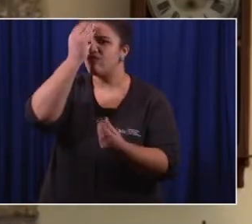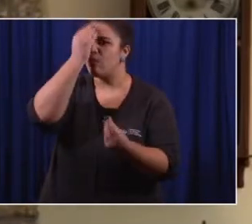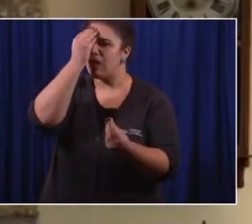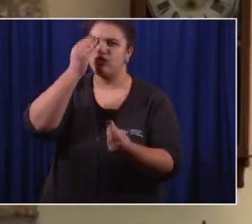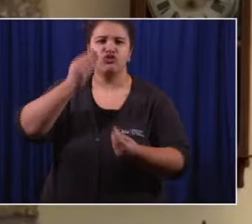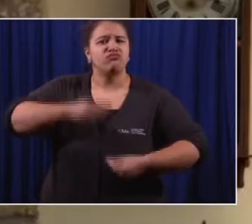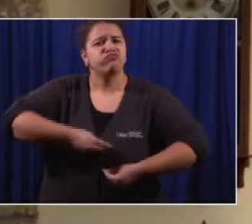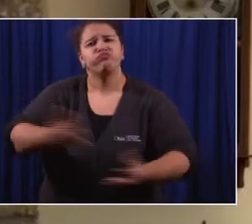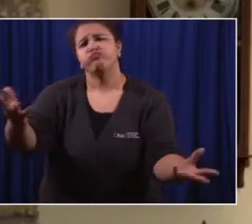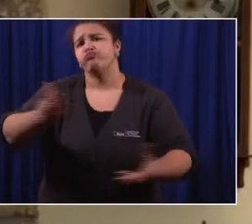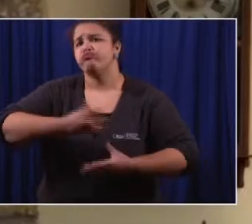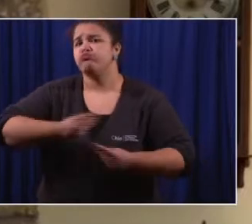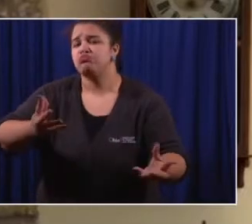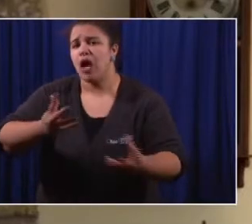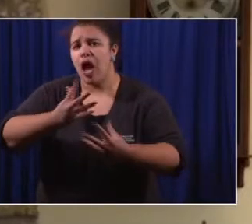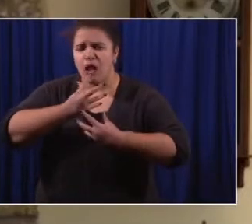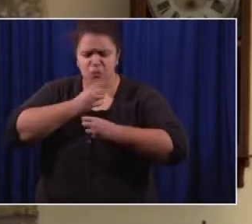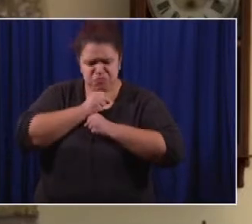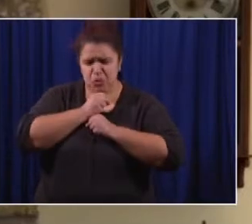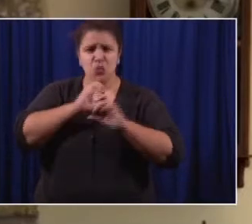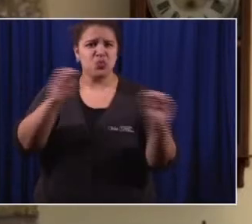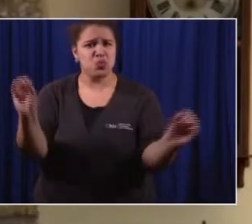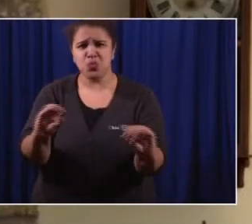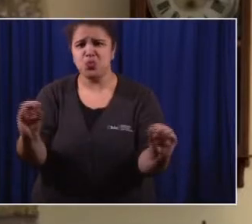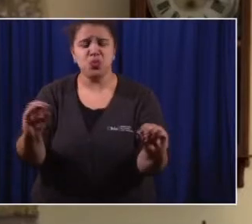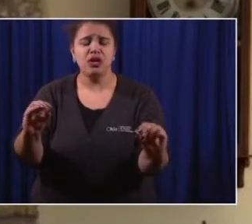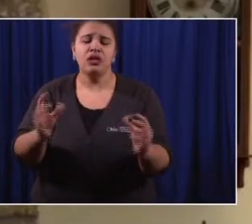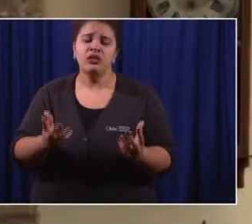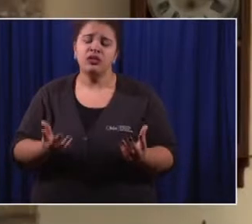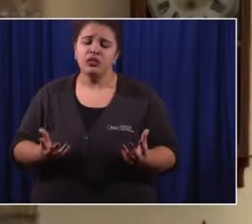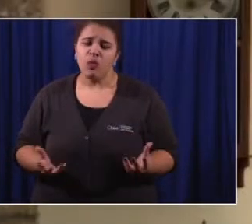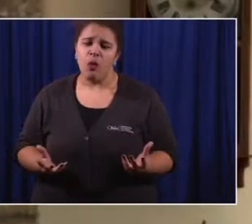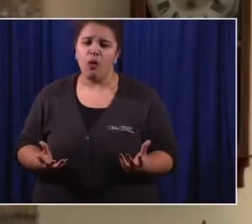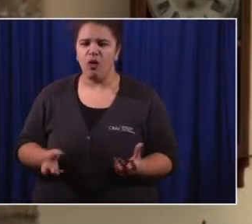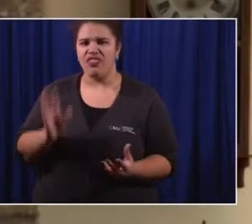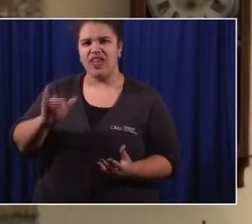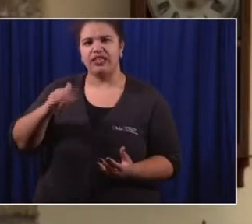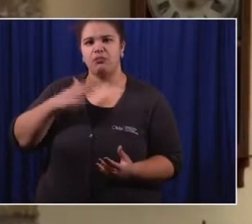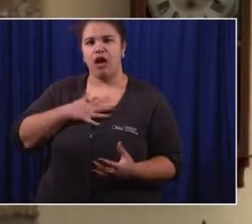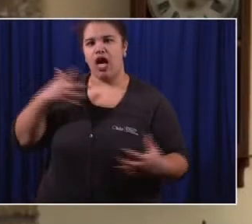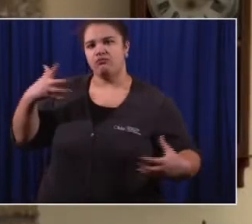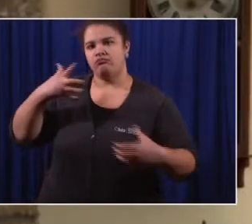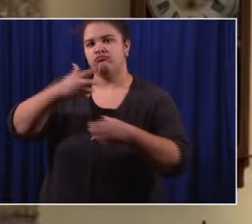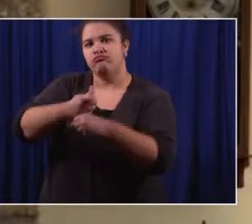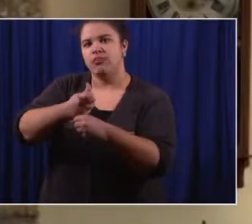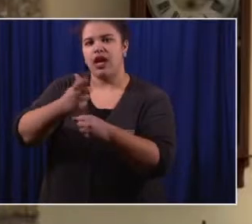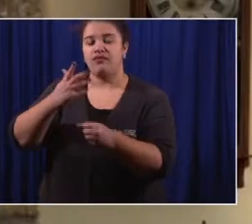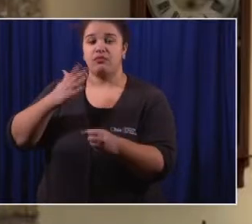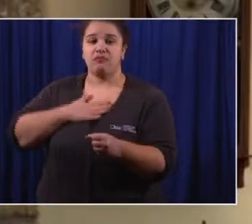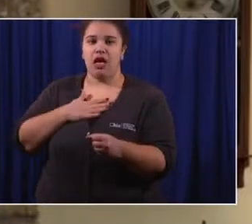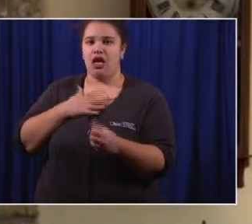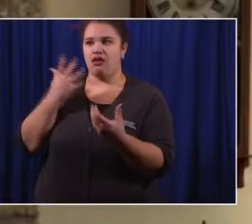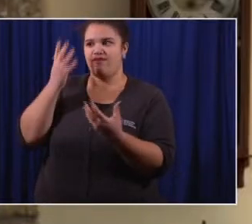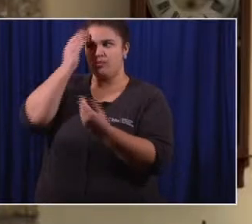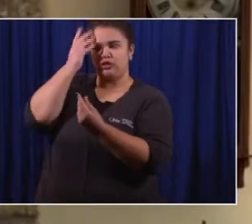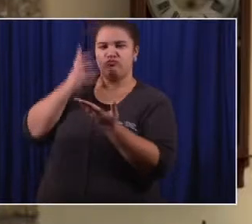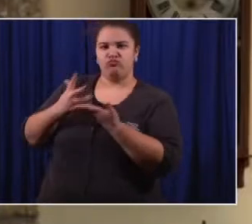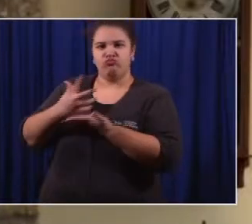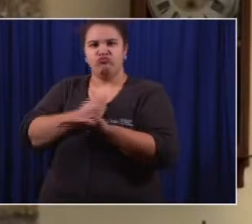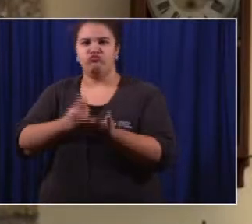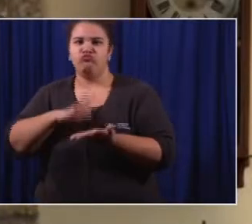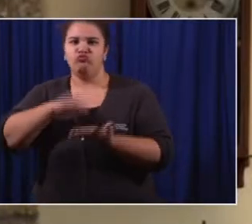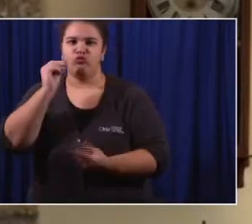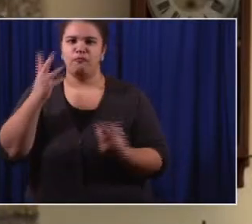about this. So that's the summary of what I know. Next question is from